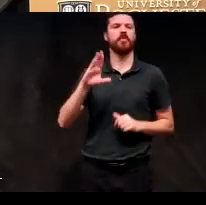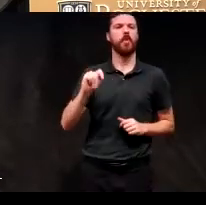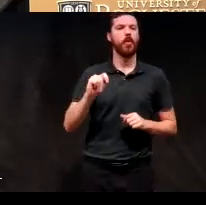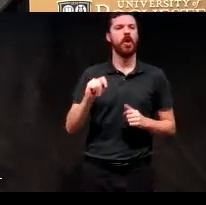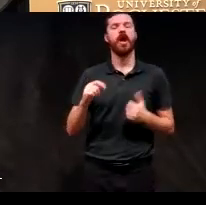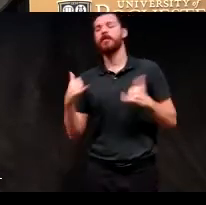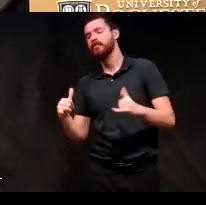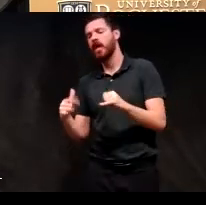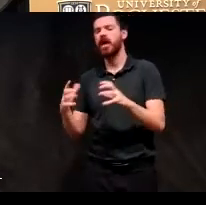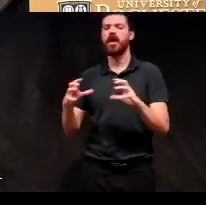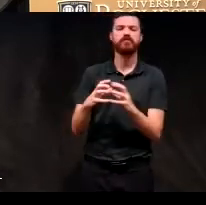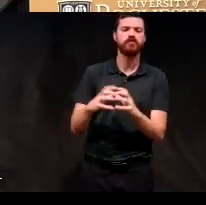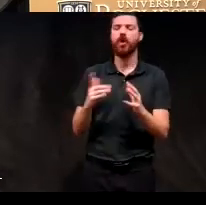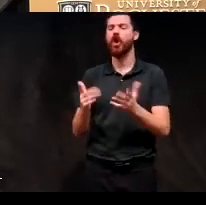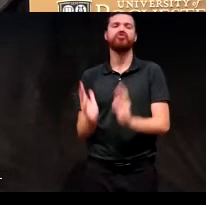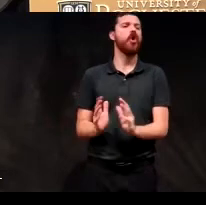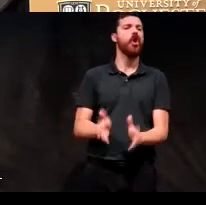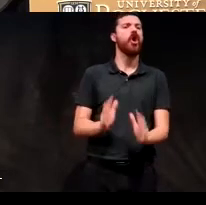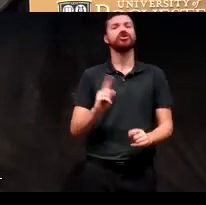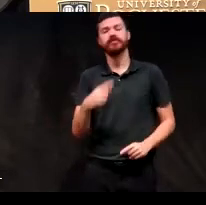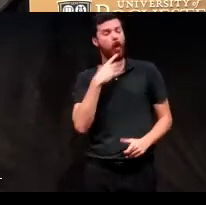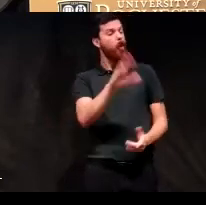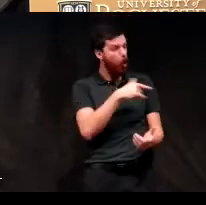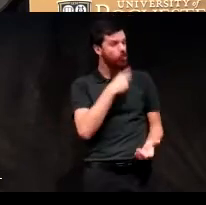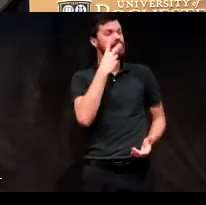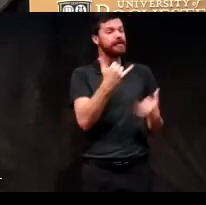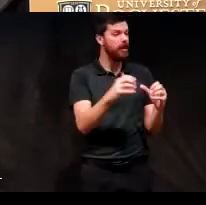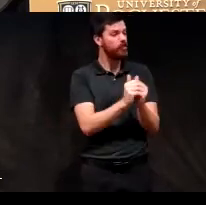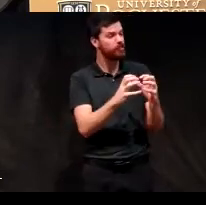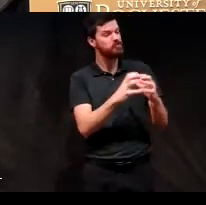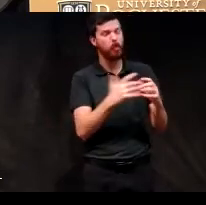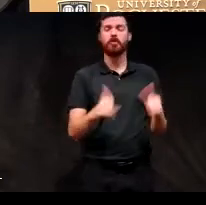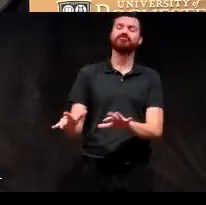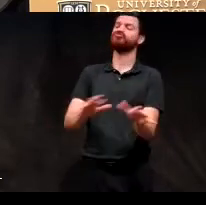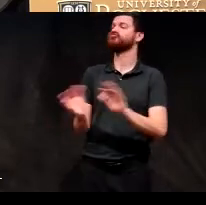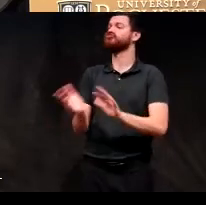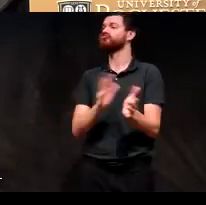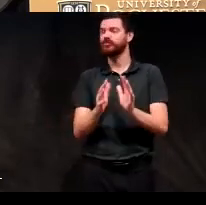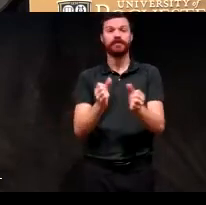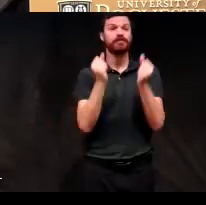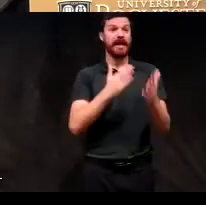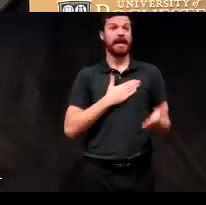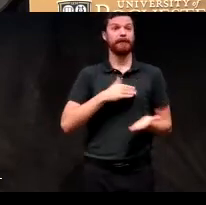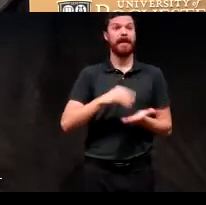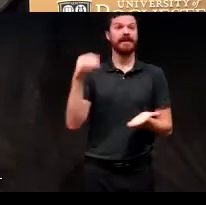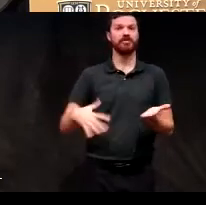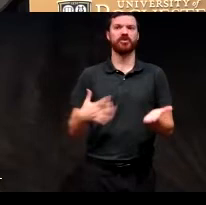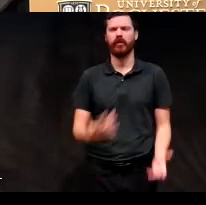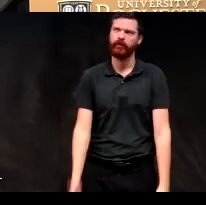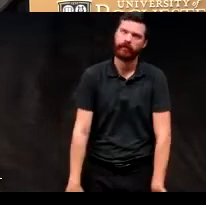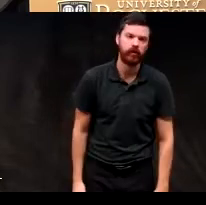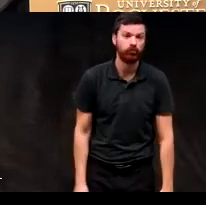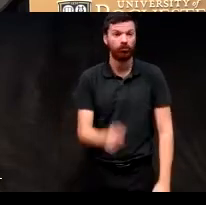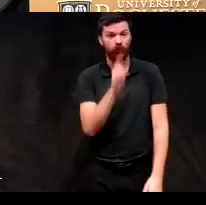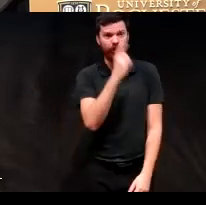throwing the balls around and she's talking, right? She's just saying, oh, you're throwing the ball around. And I think for a lot of my students, this is like boring, right? Like you